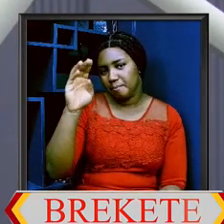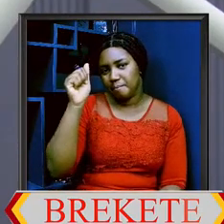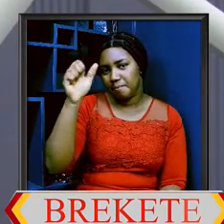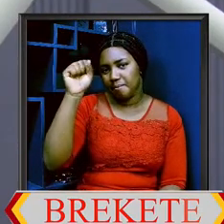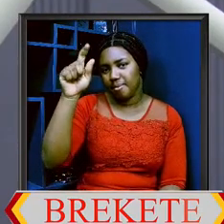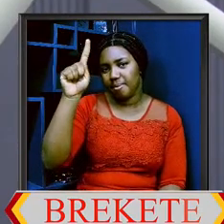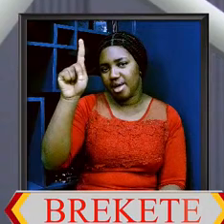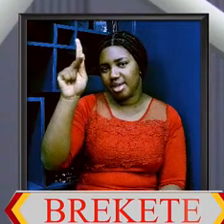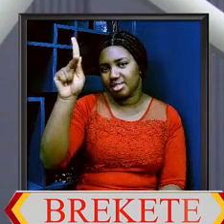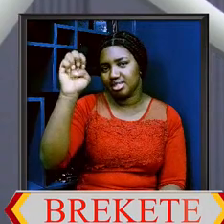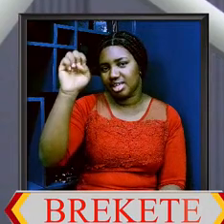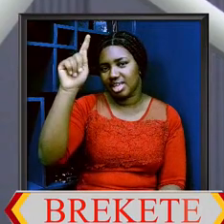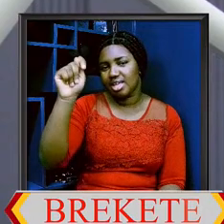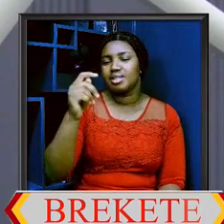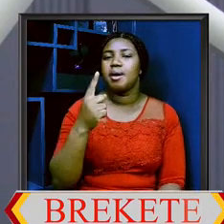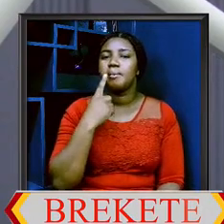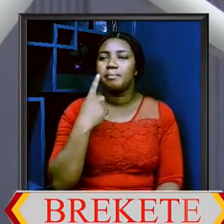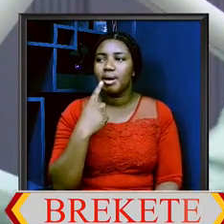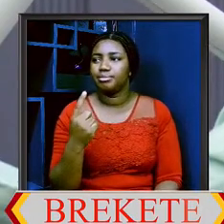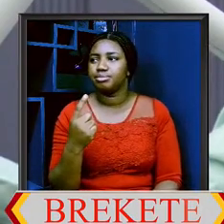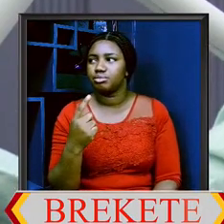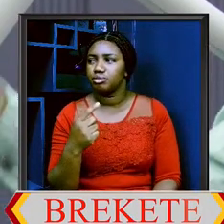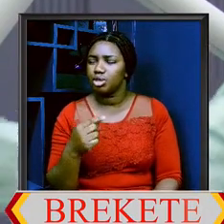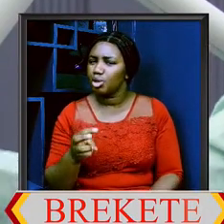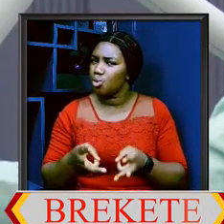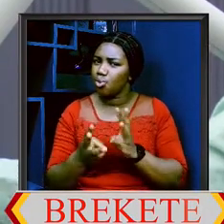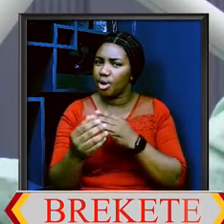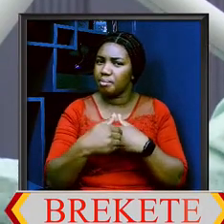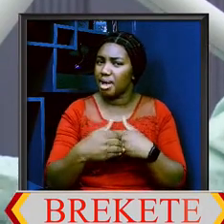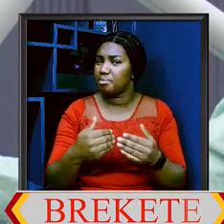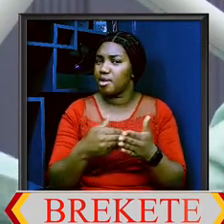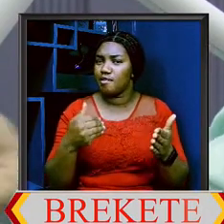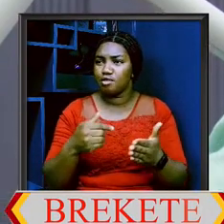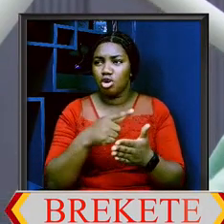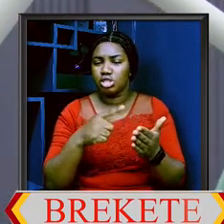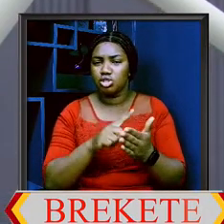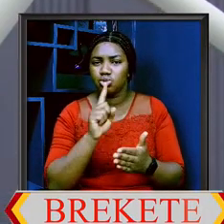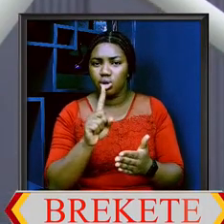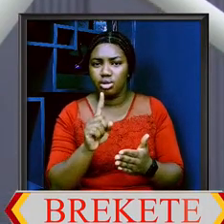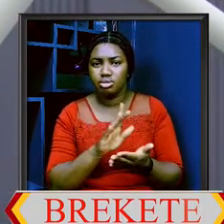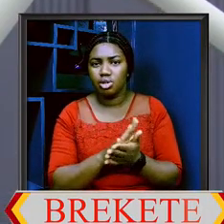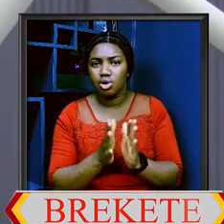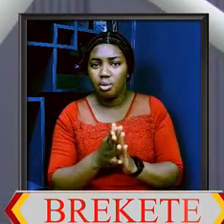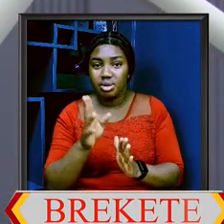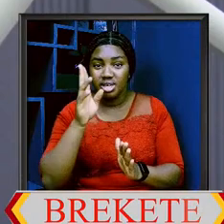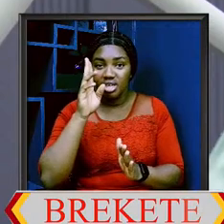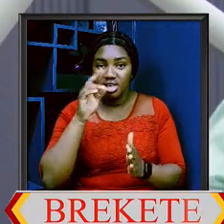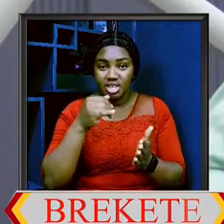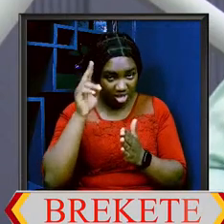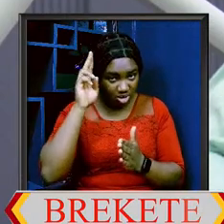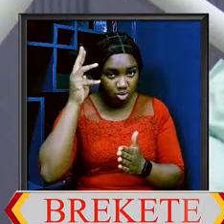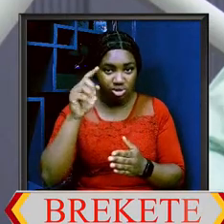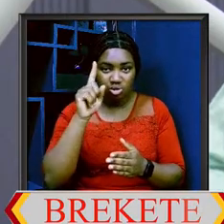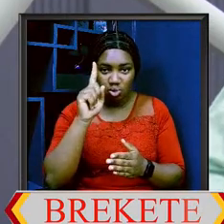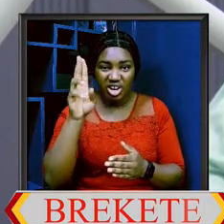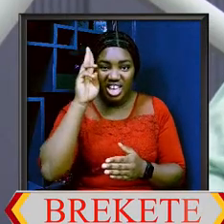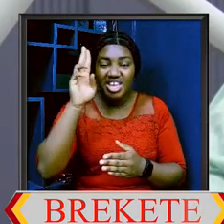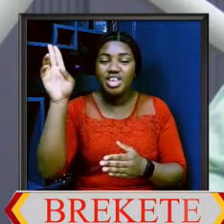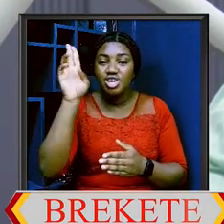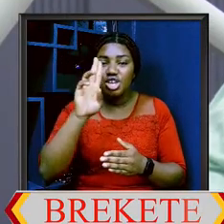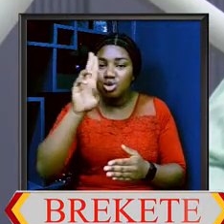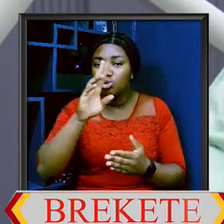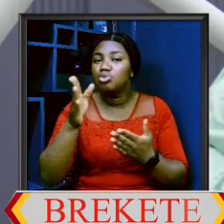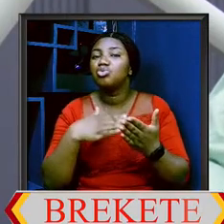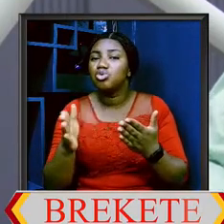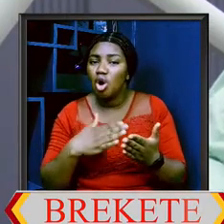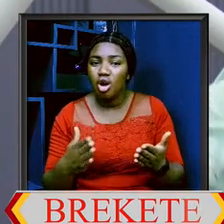in video way back before this one come become n him he they use